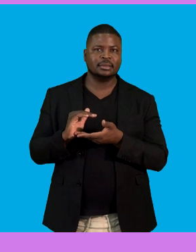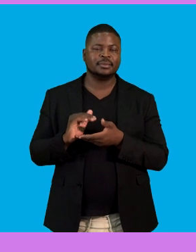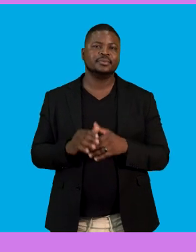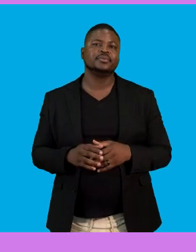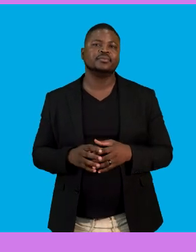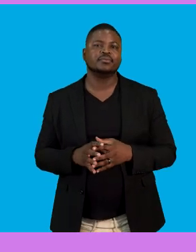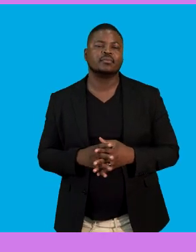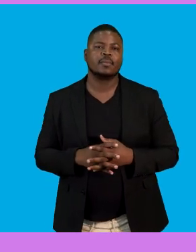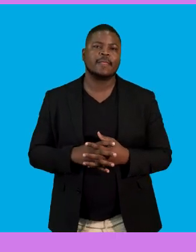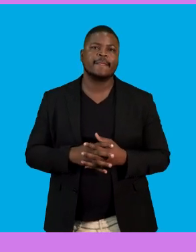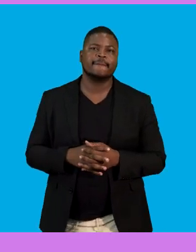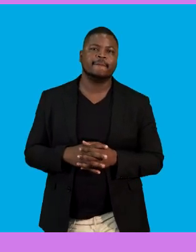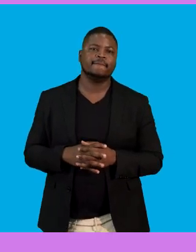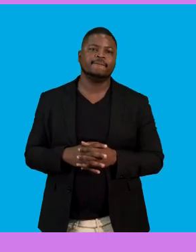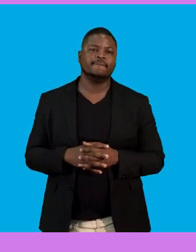those